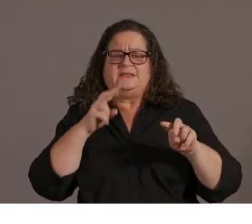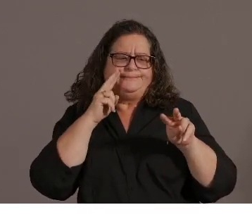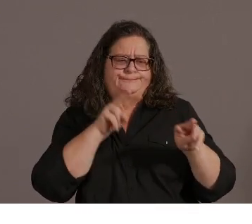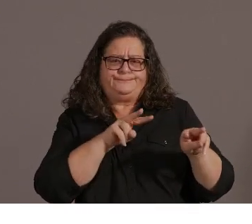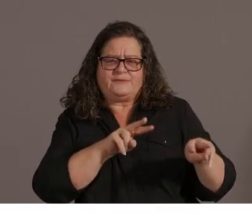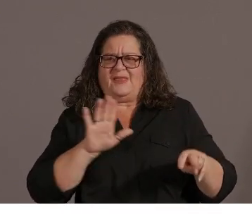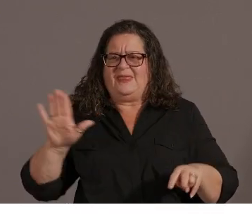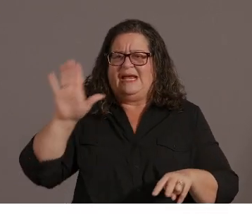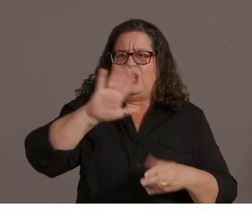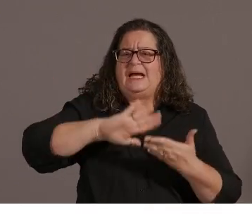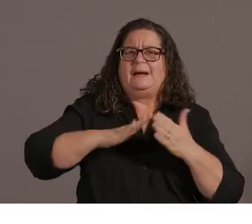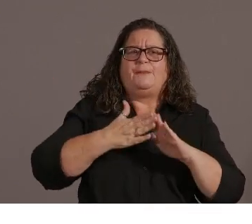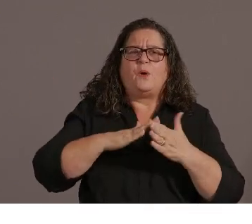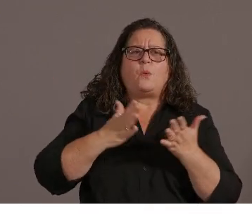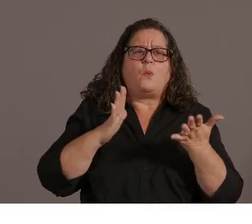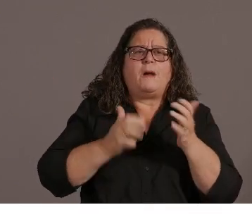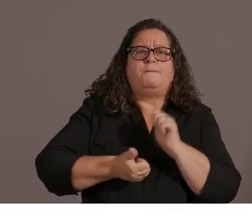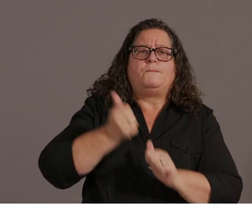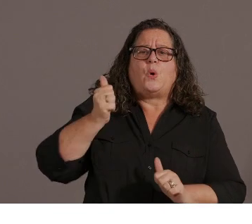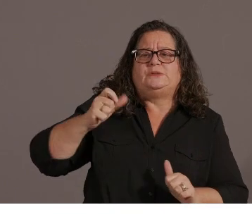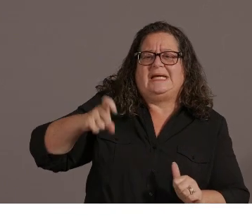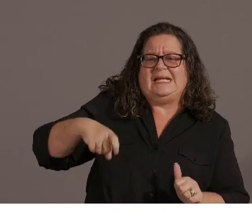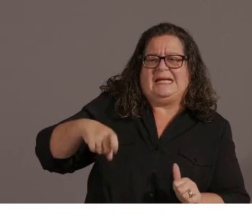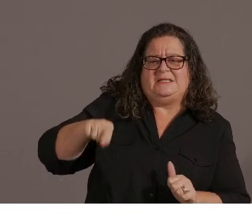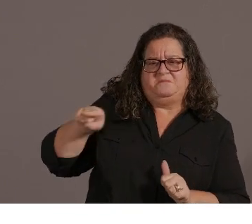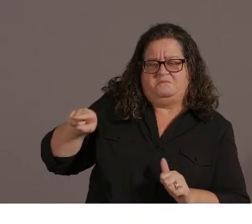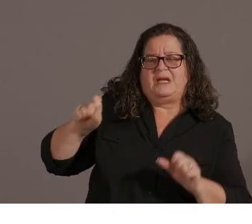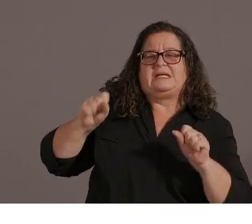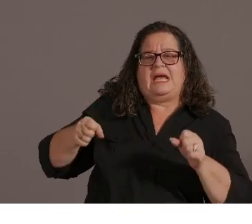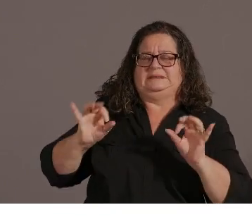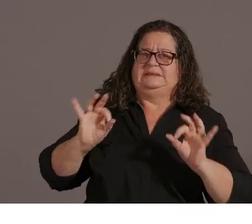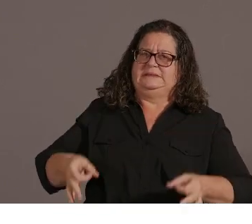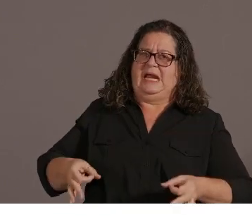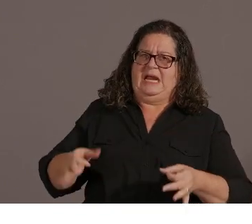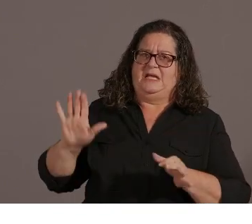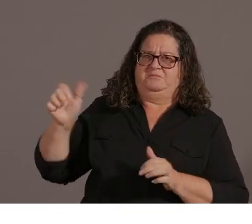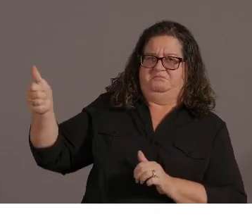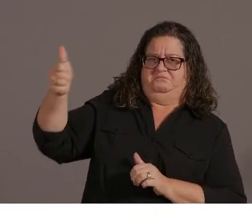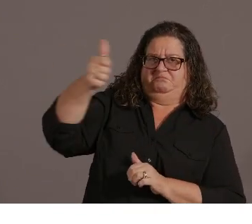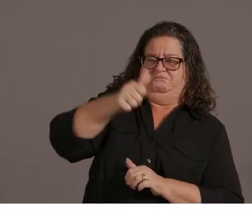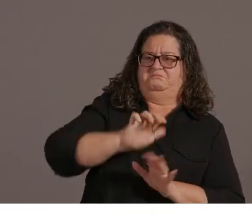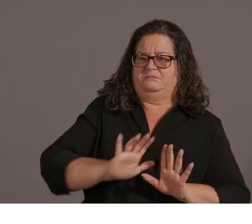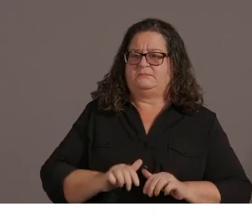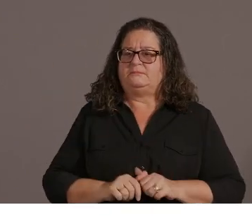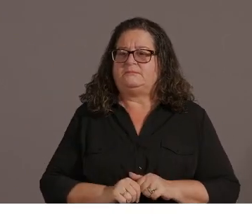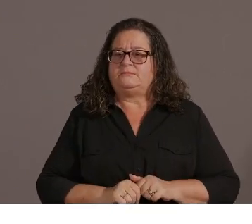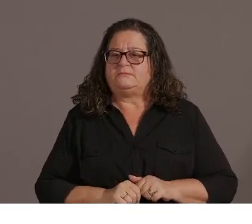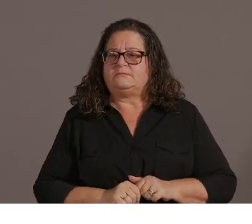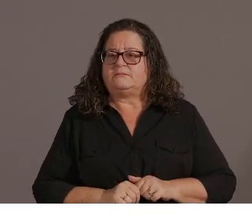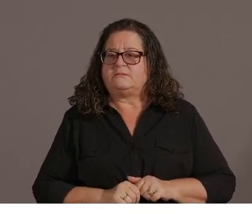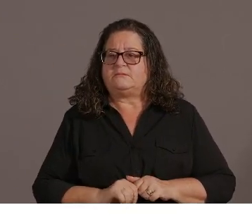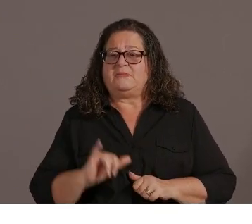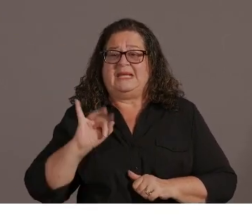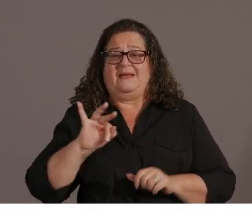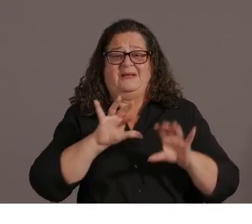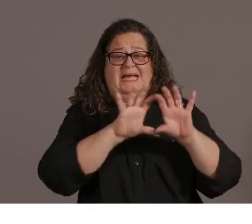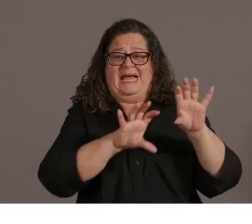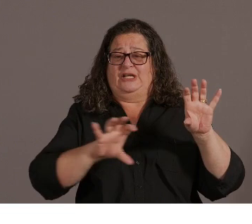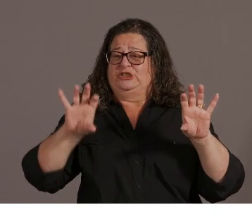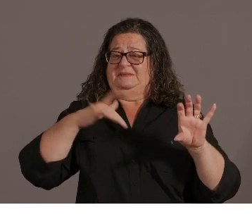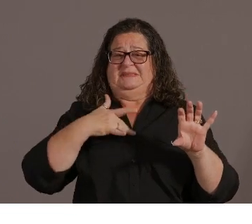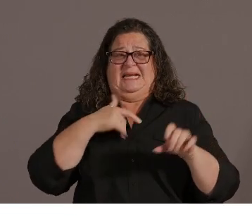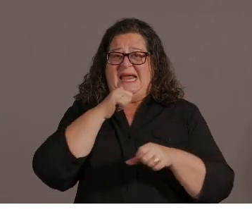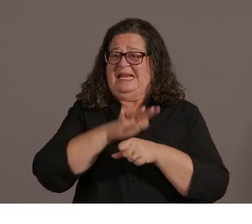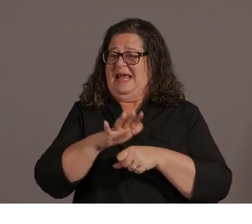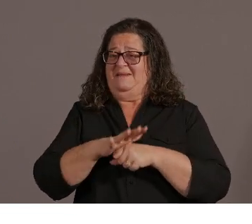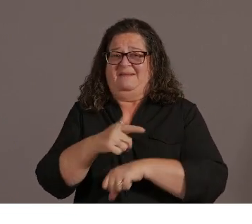would benefit from that. They may also subprioritize if they don't feel they have enough vaccine for all of the essential worker categories